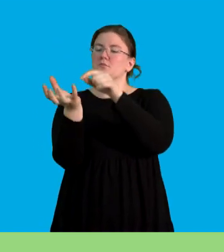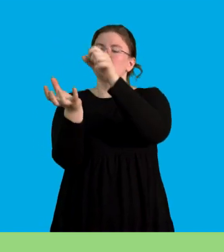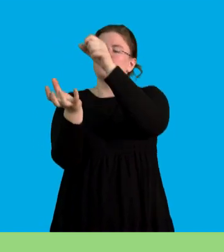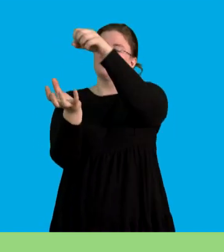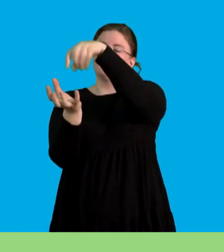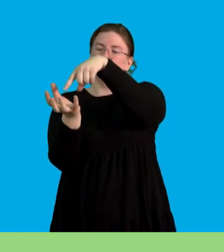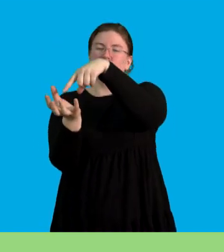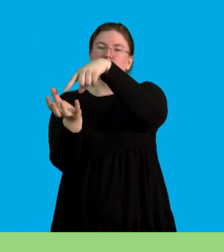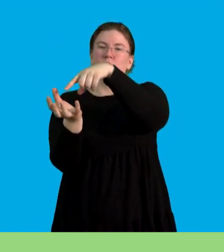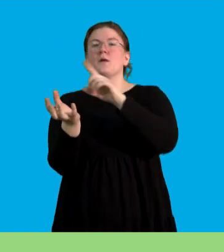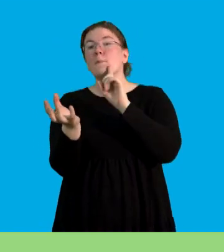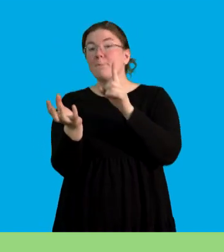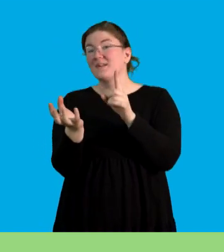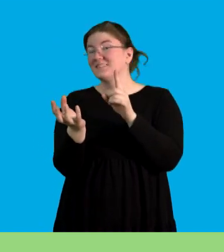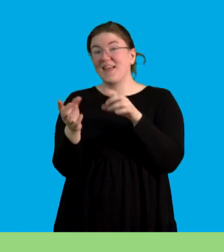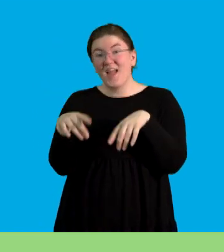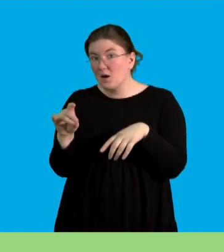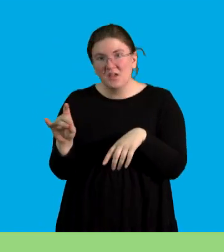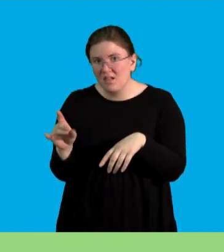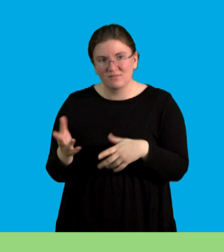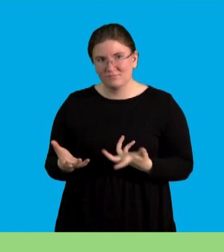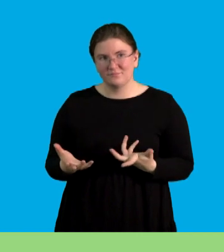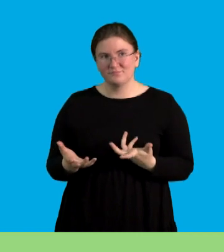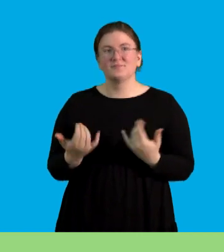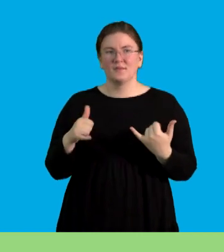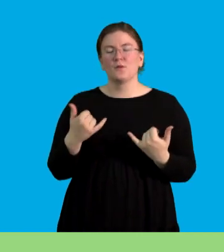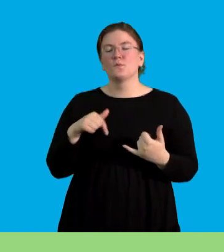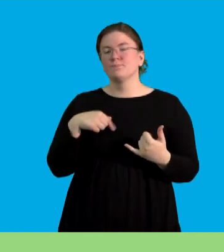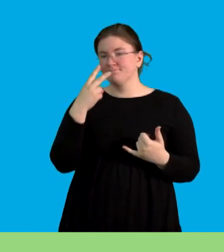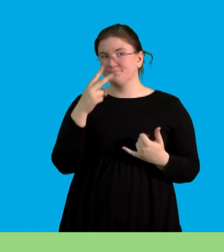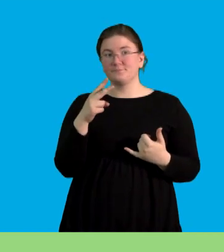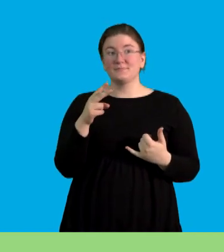So here we are looking at stick and leaf insects.